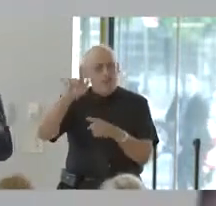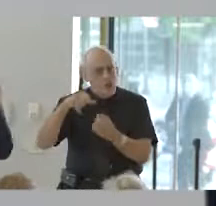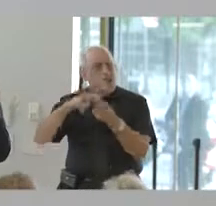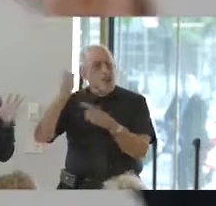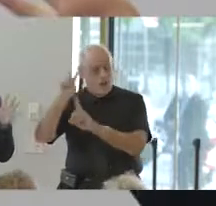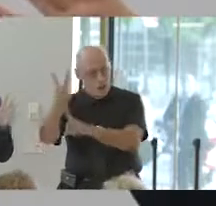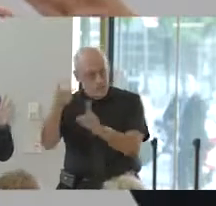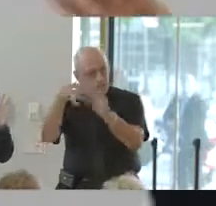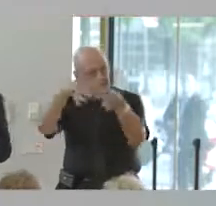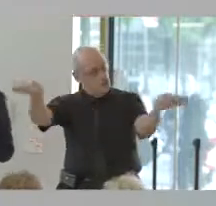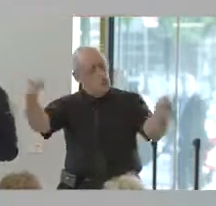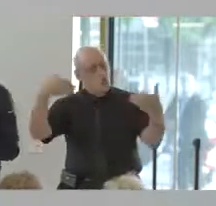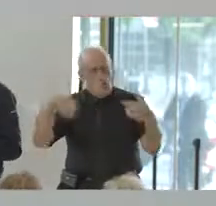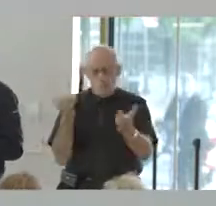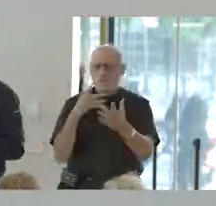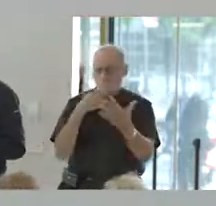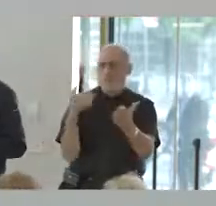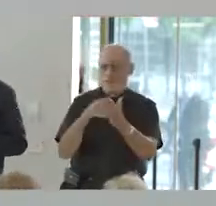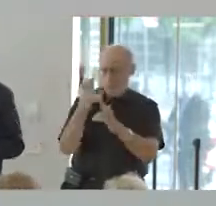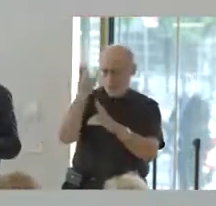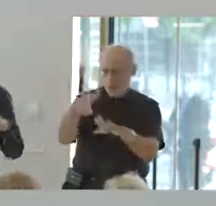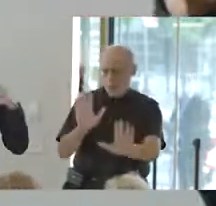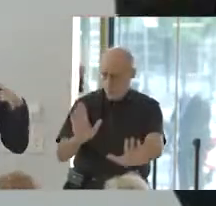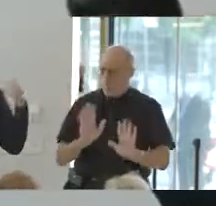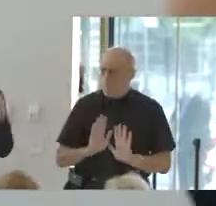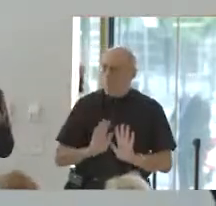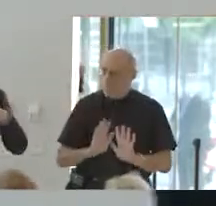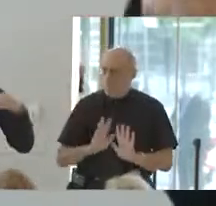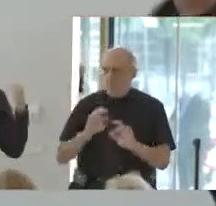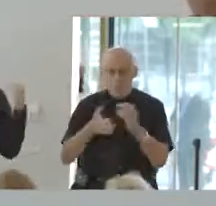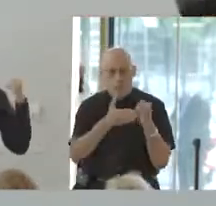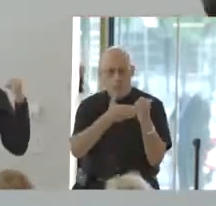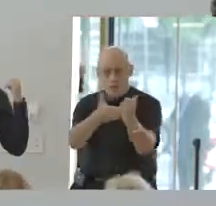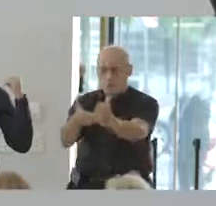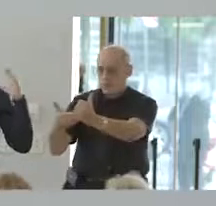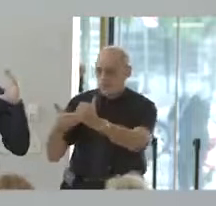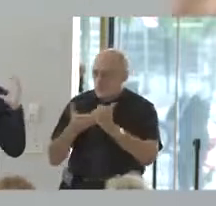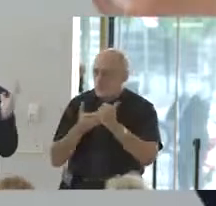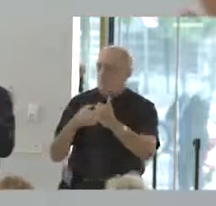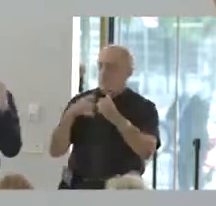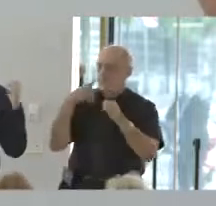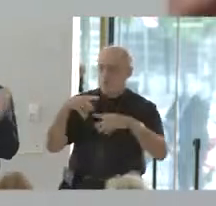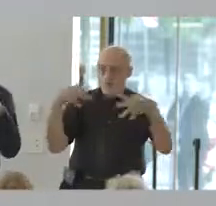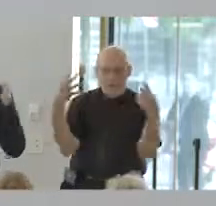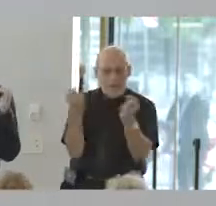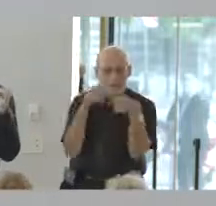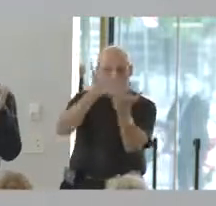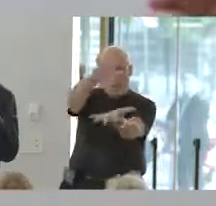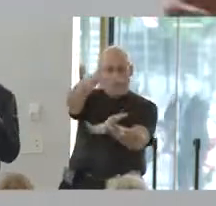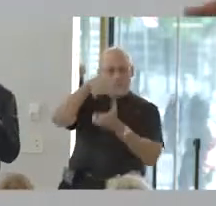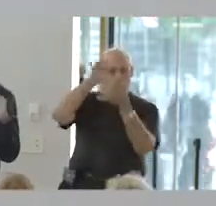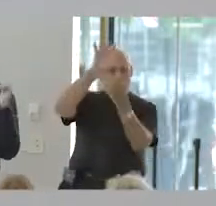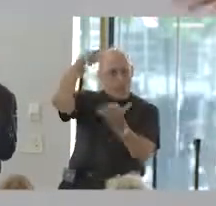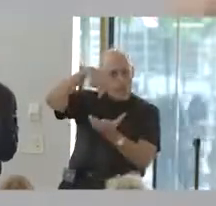nwbpcr.info@bpca.ny.gov, but we'll repeat it again. And that is just a helpful way to just get all of the feedback specific